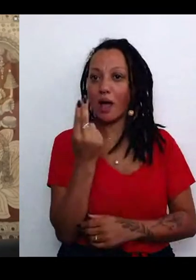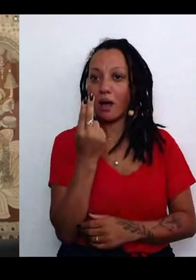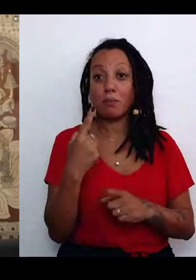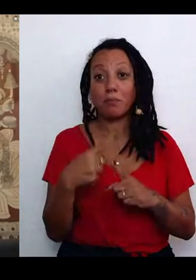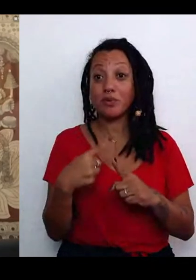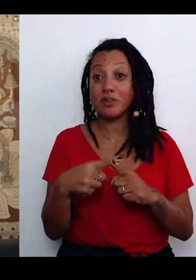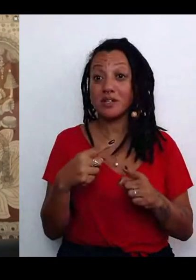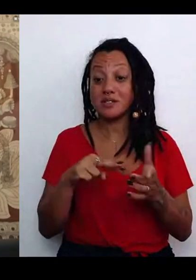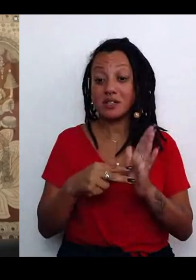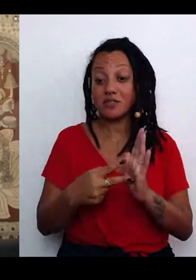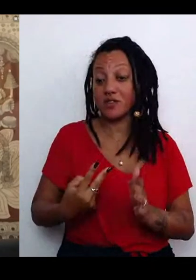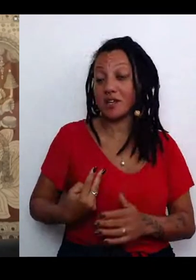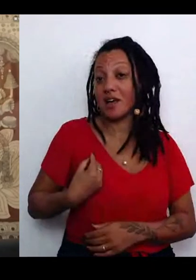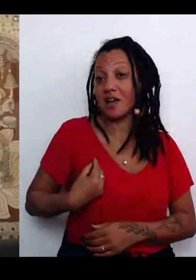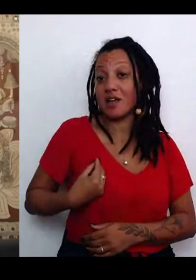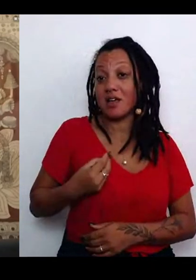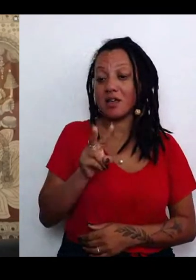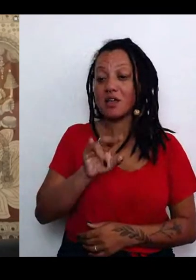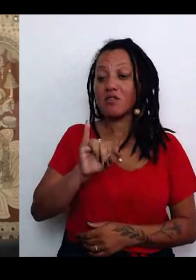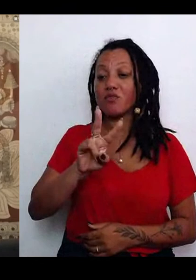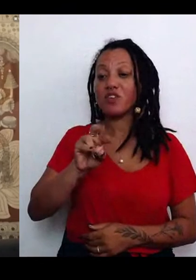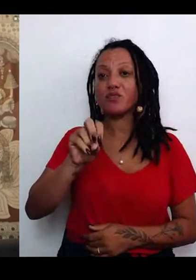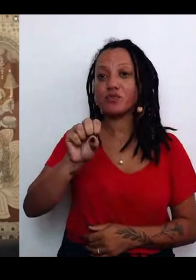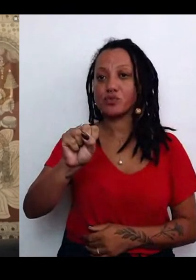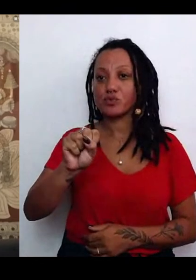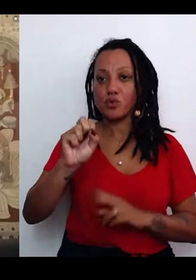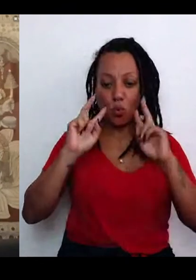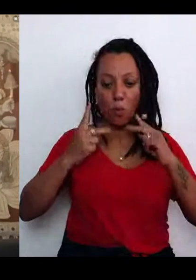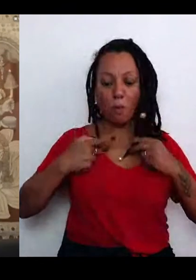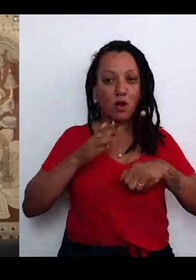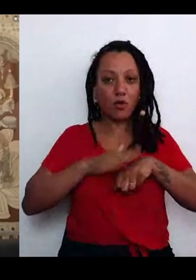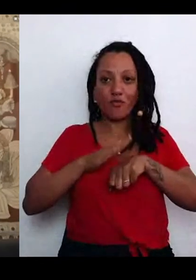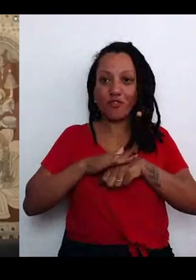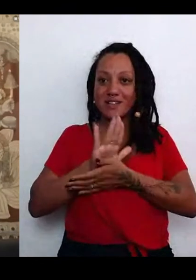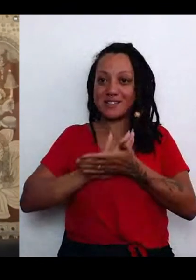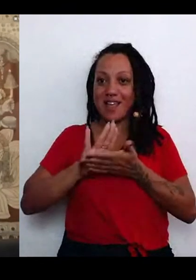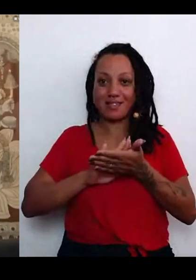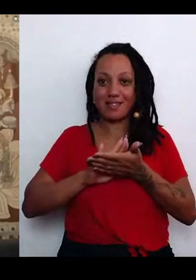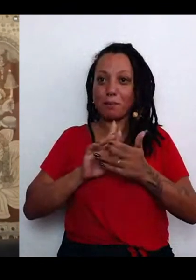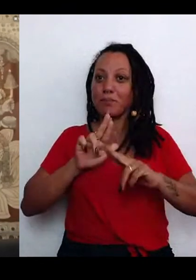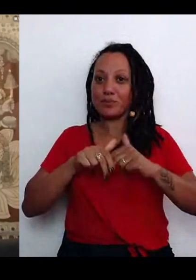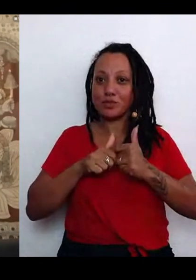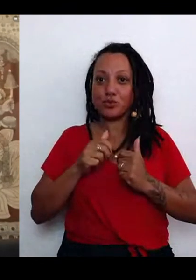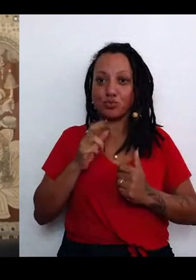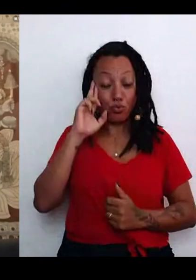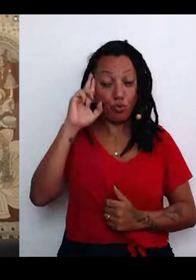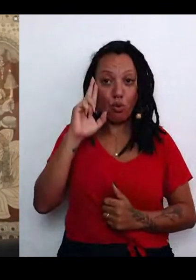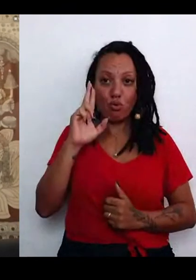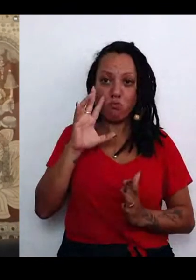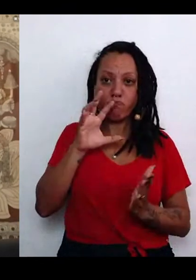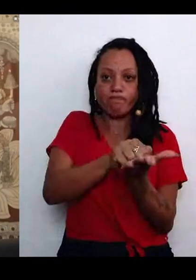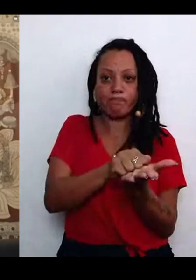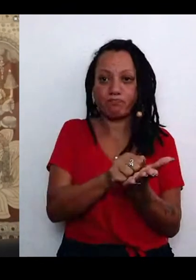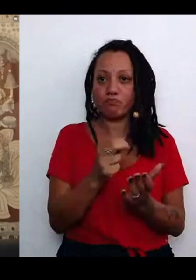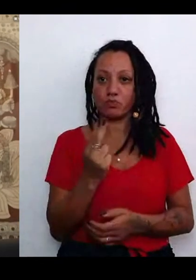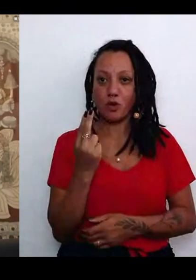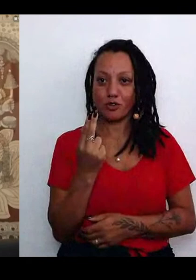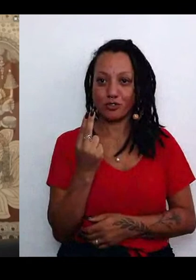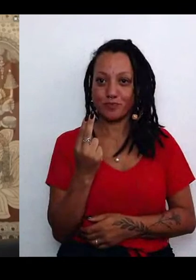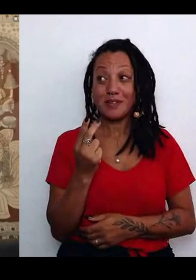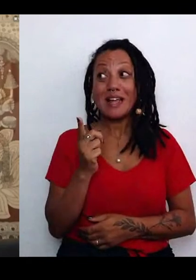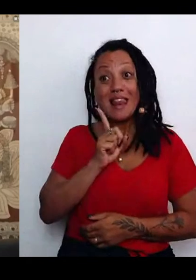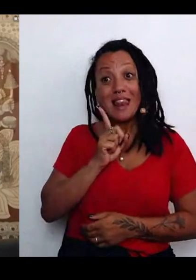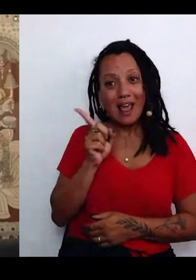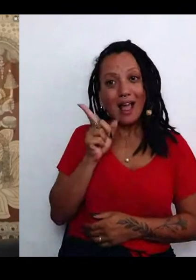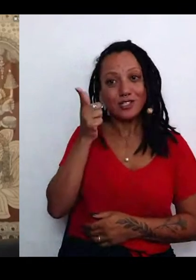they cannot be patented so that is a very big progress I have personally fought many cases of